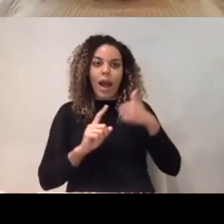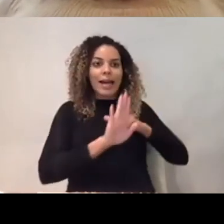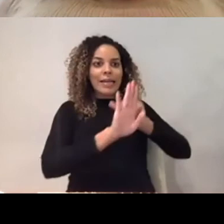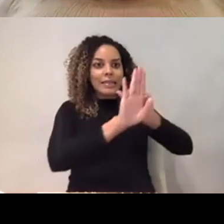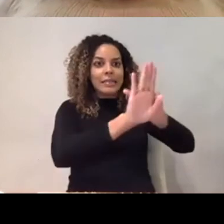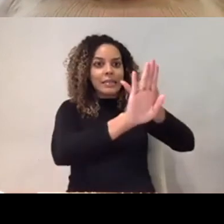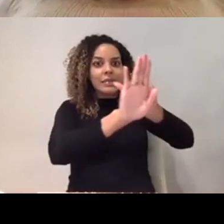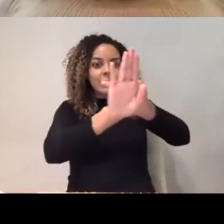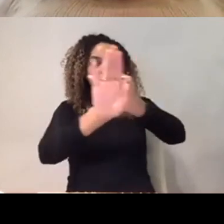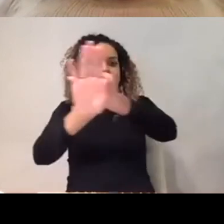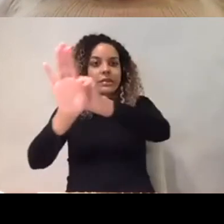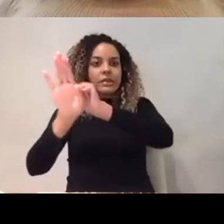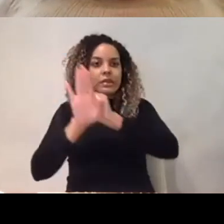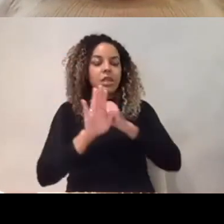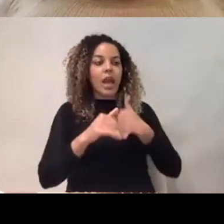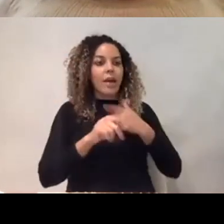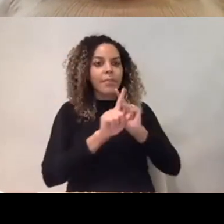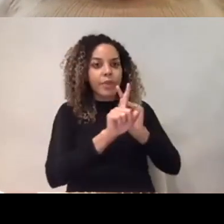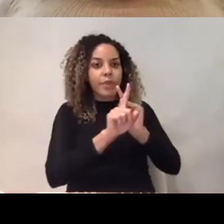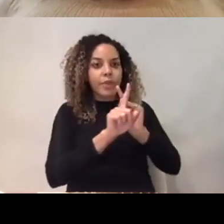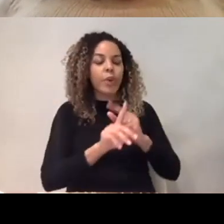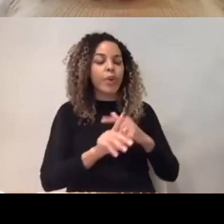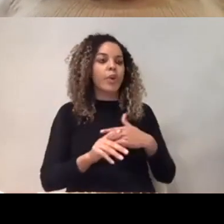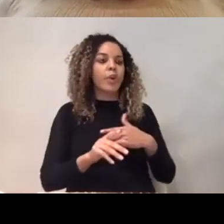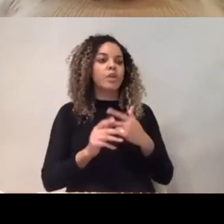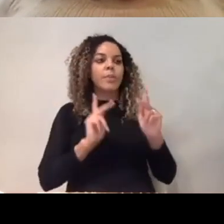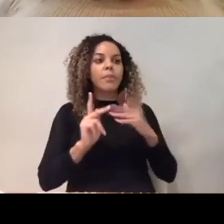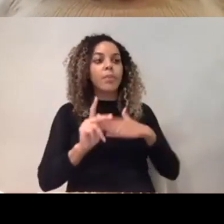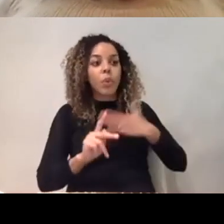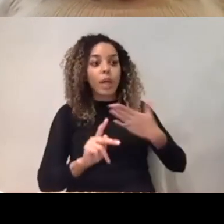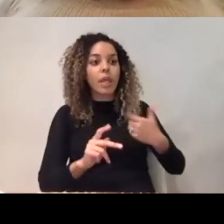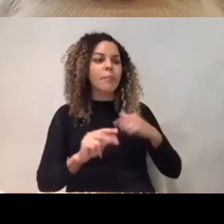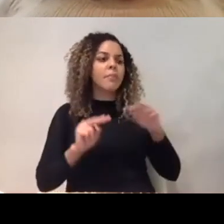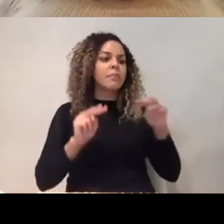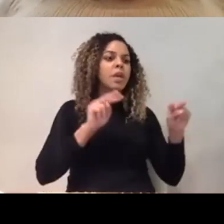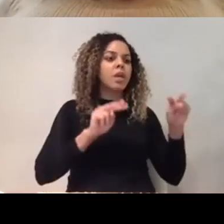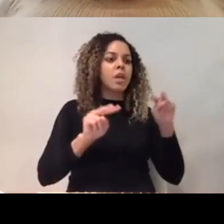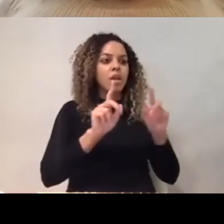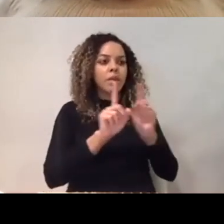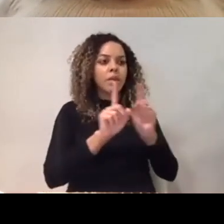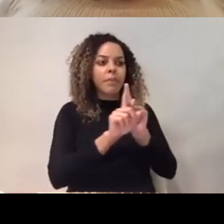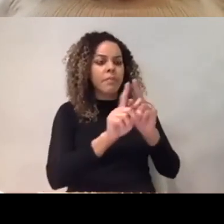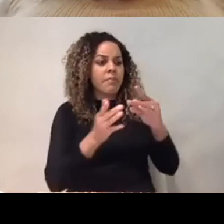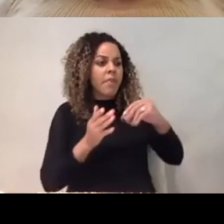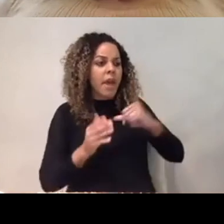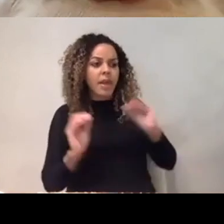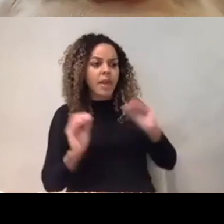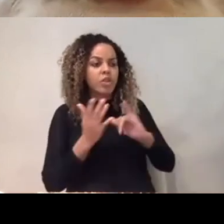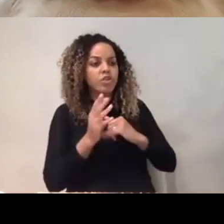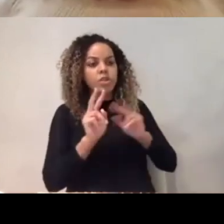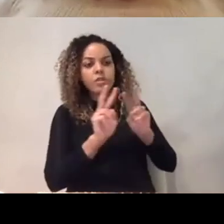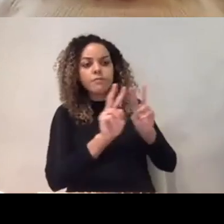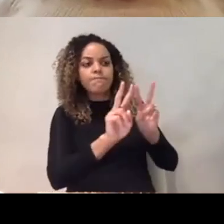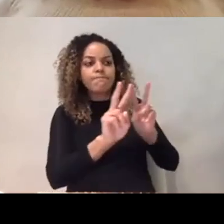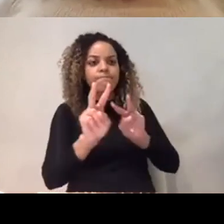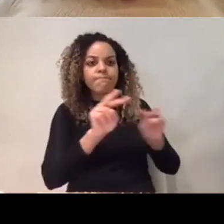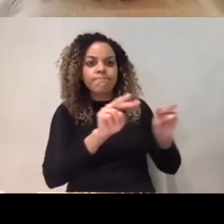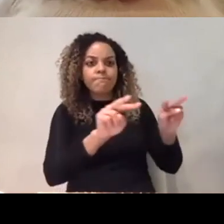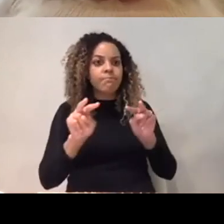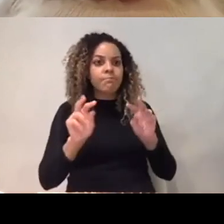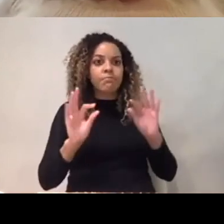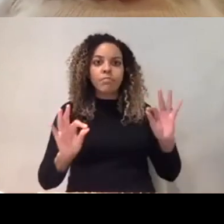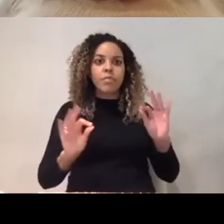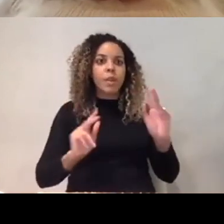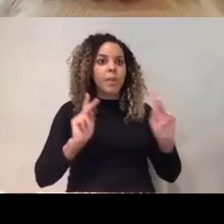able to kind of put myself out there a little bit in my wheelchair with my disability on display,